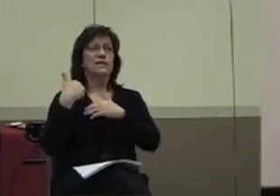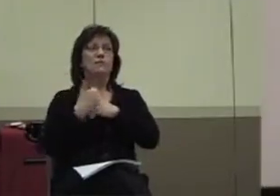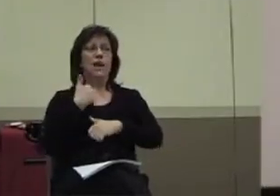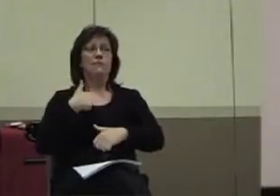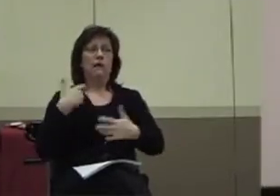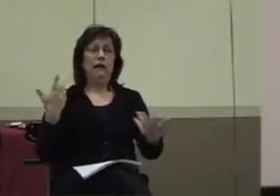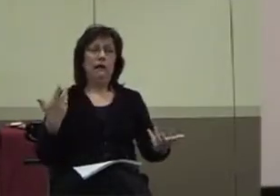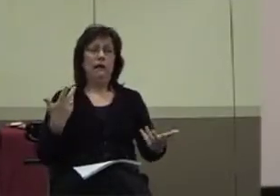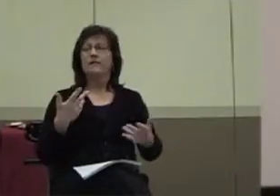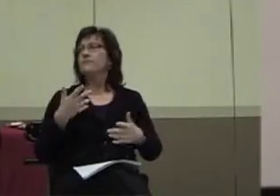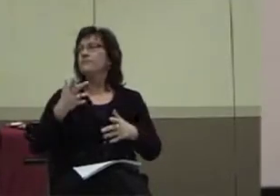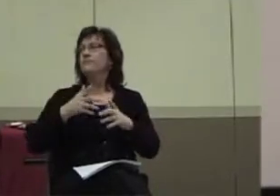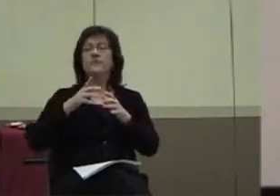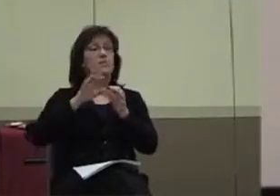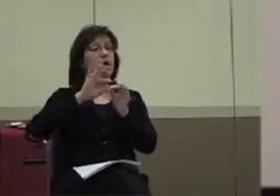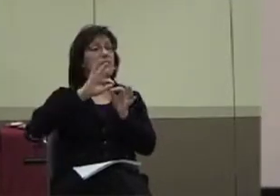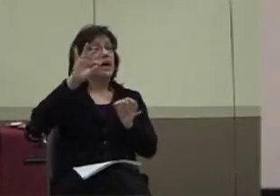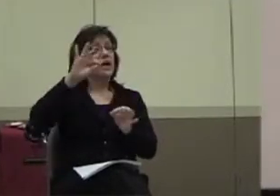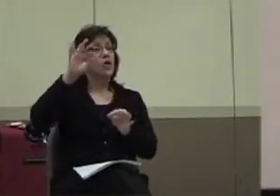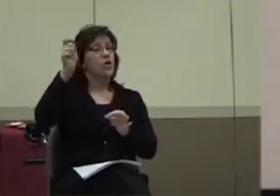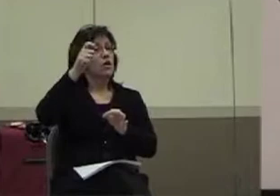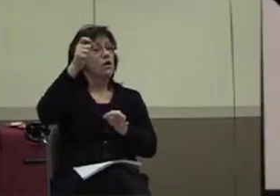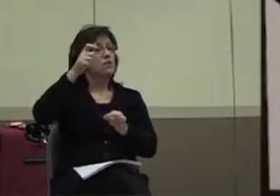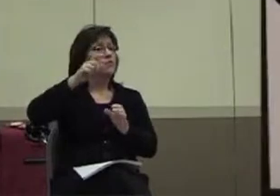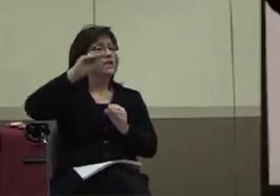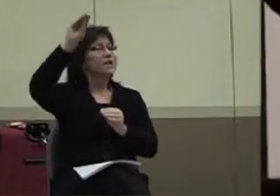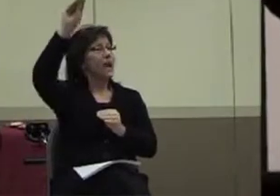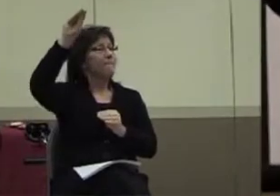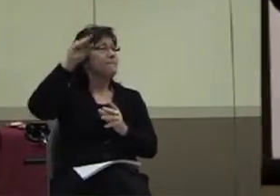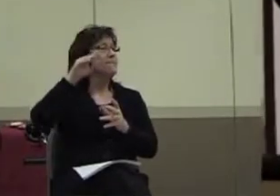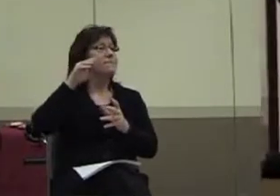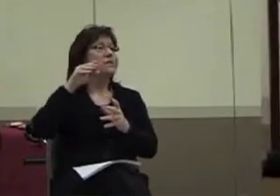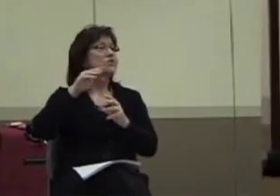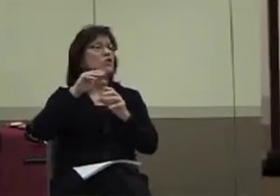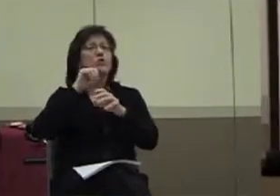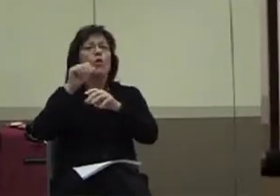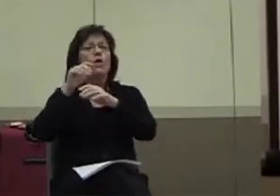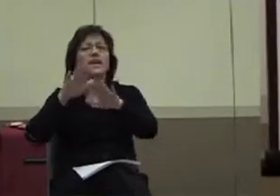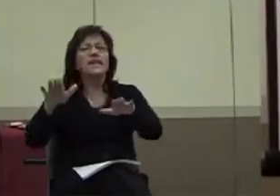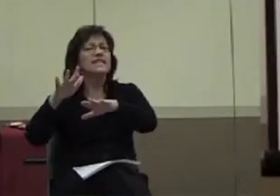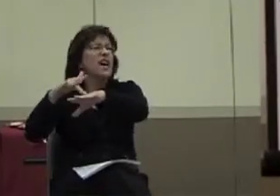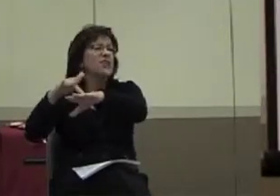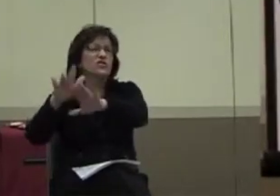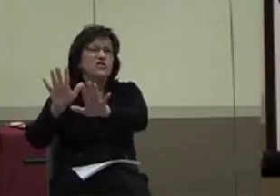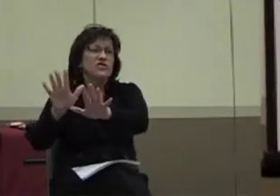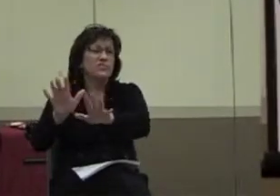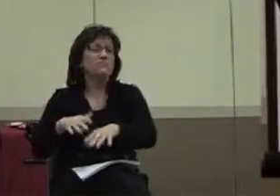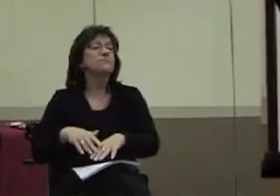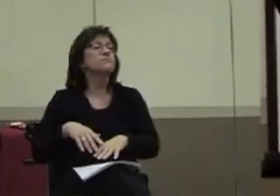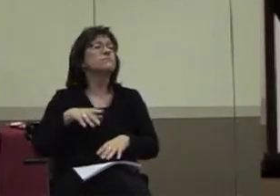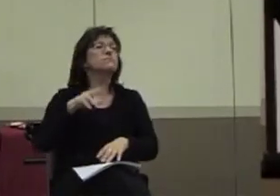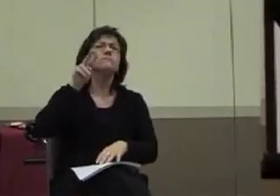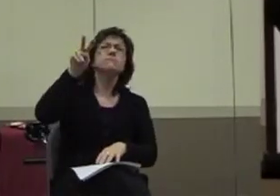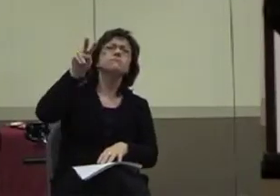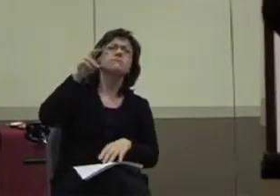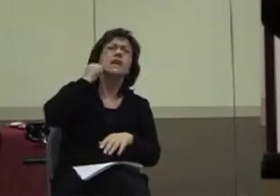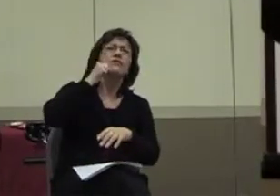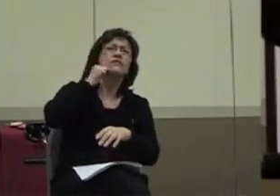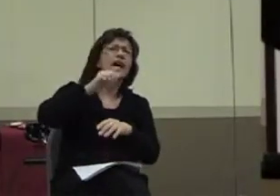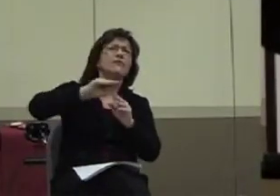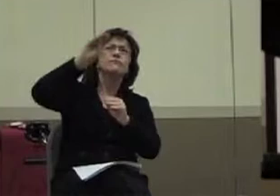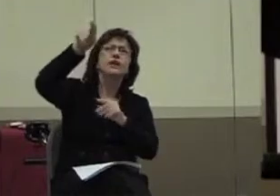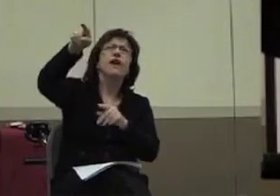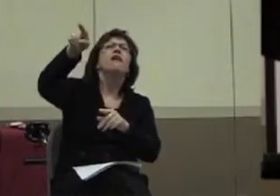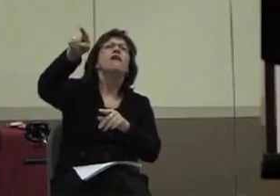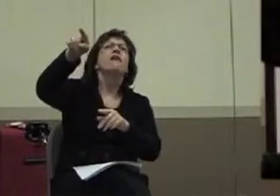to put this wand up high so that no kid can get it. And I want you to just see it every day to remind yourself the 1 month for every